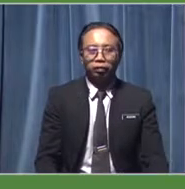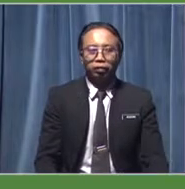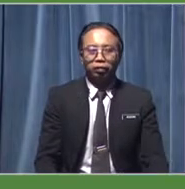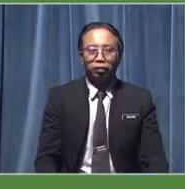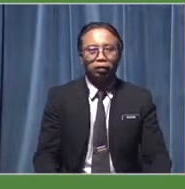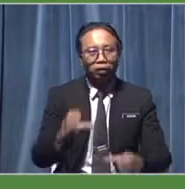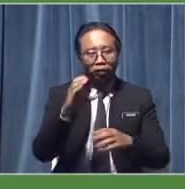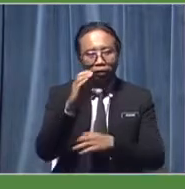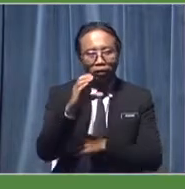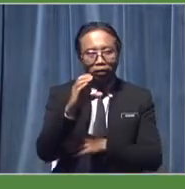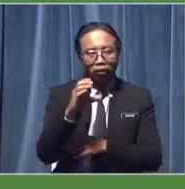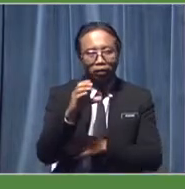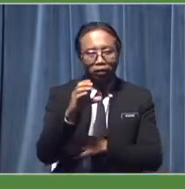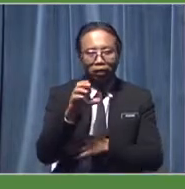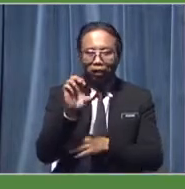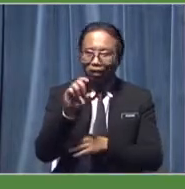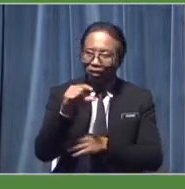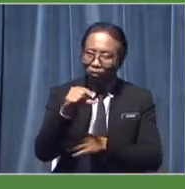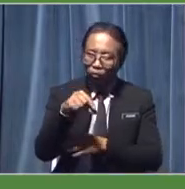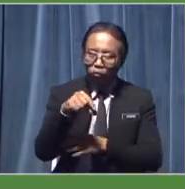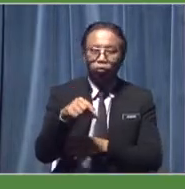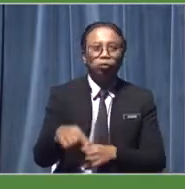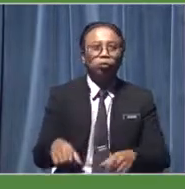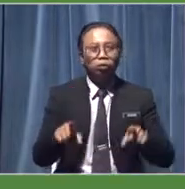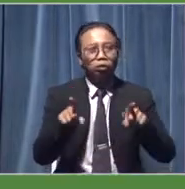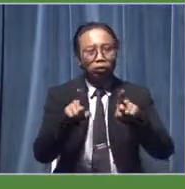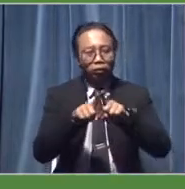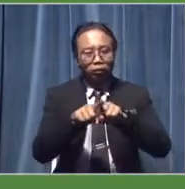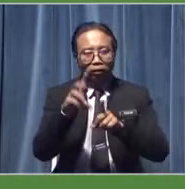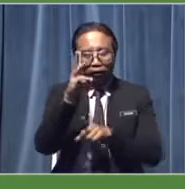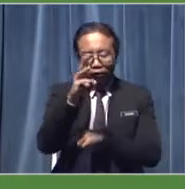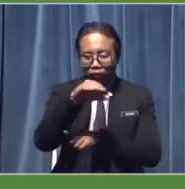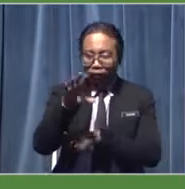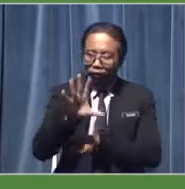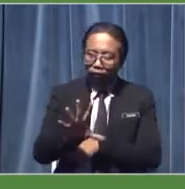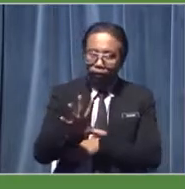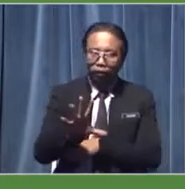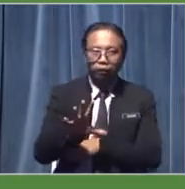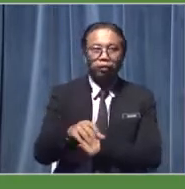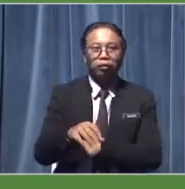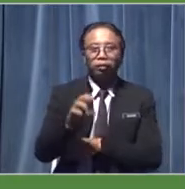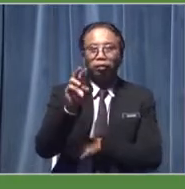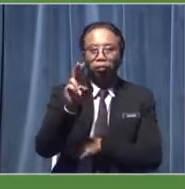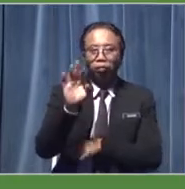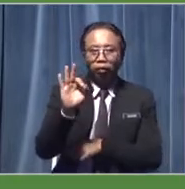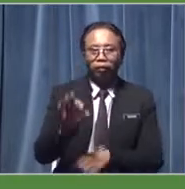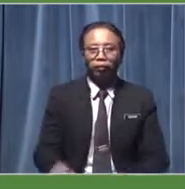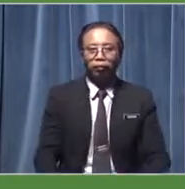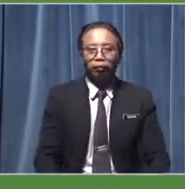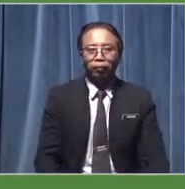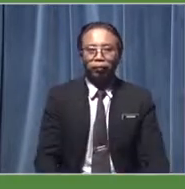C equivalence equals 6 over 5 microfarad.